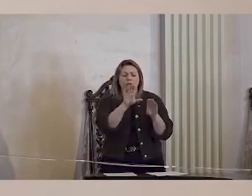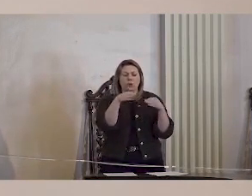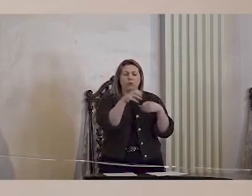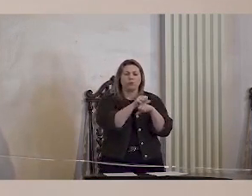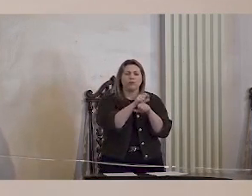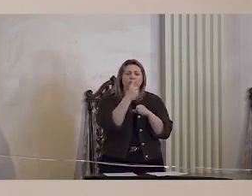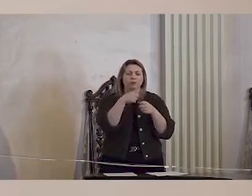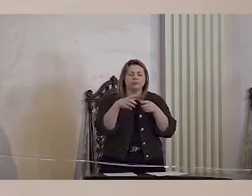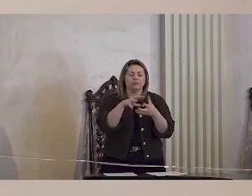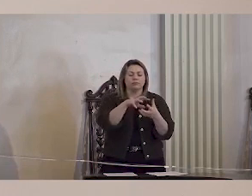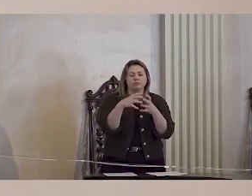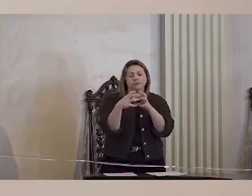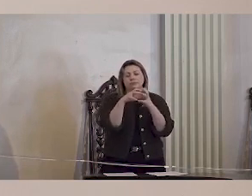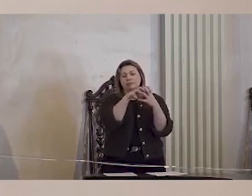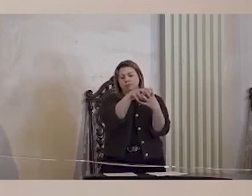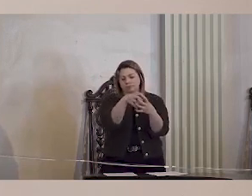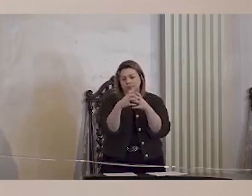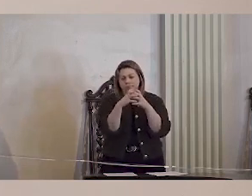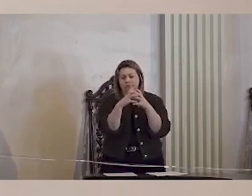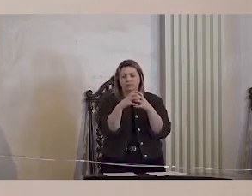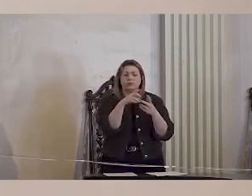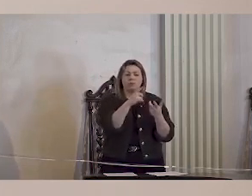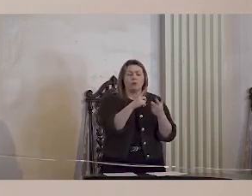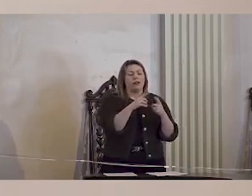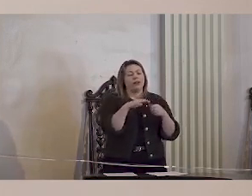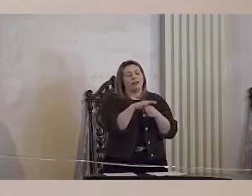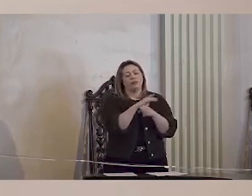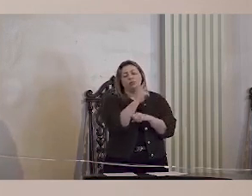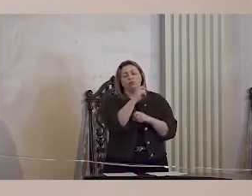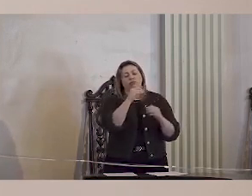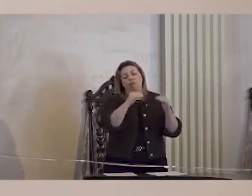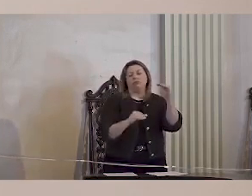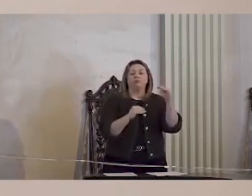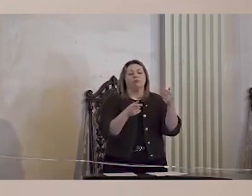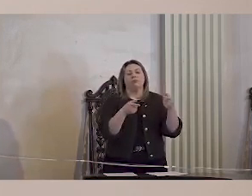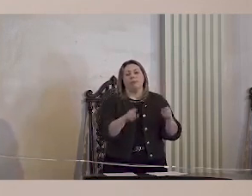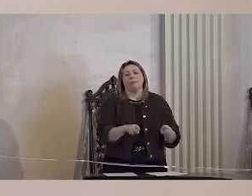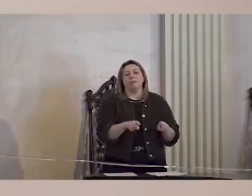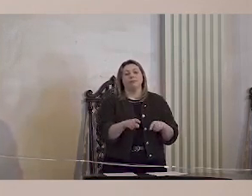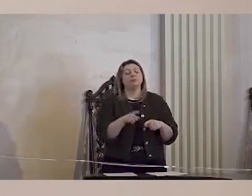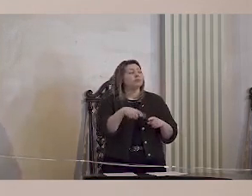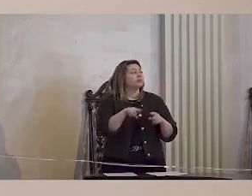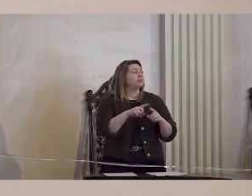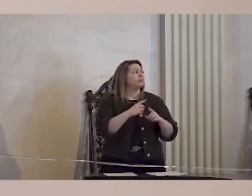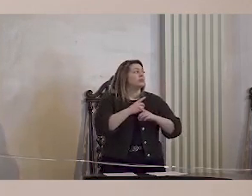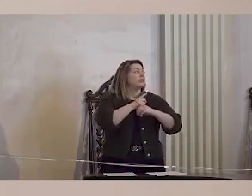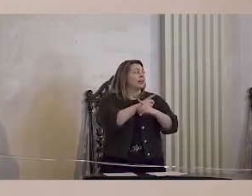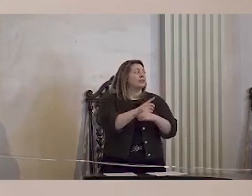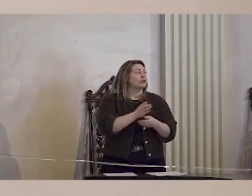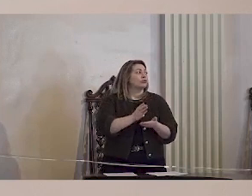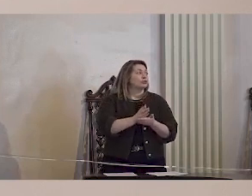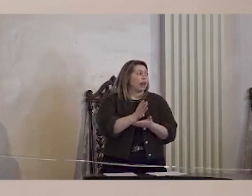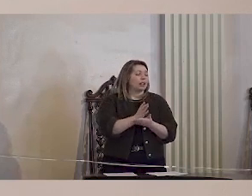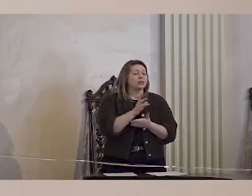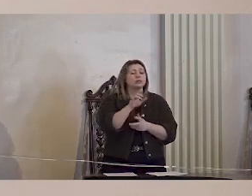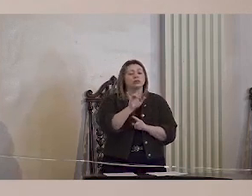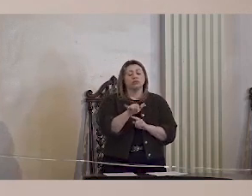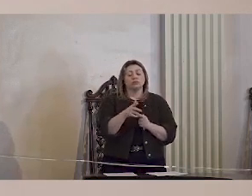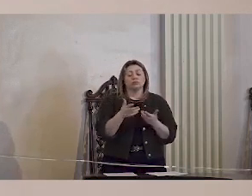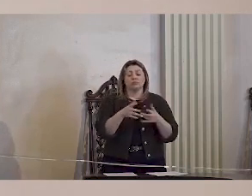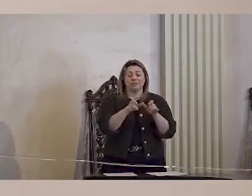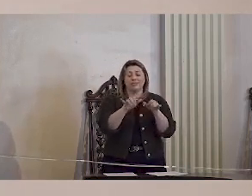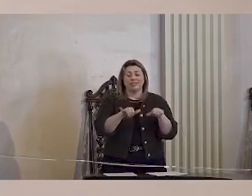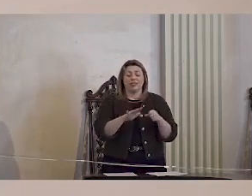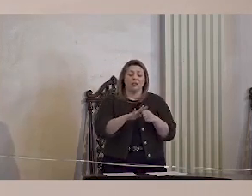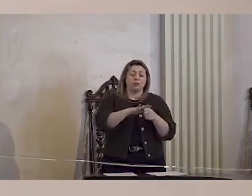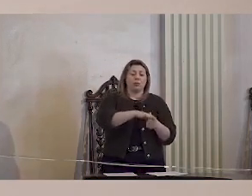the intersecting roots of injustice. They defend rights at risk due to systemic oppression of